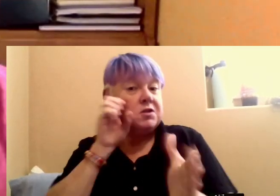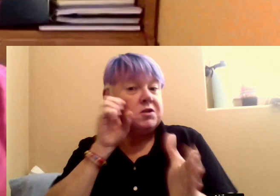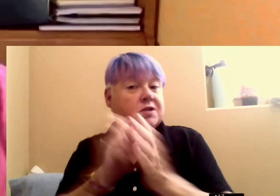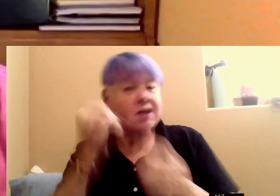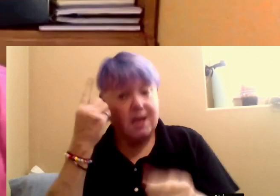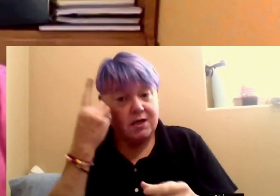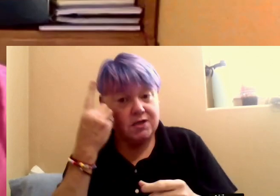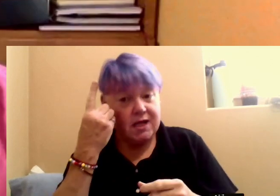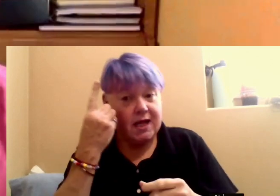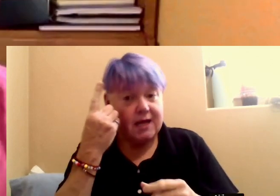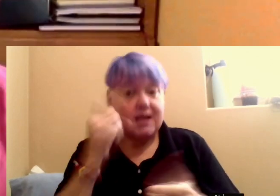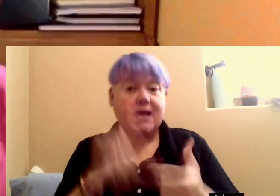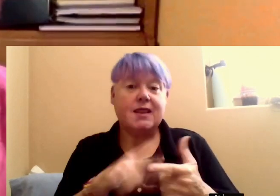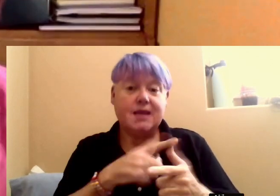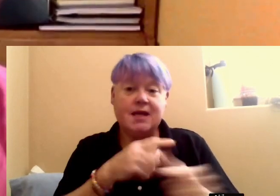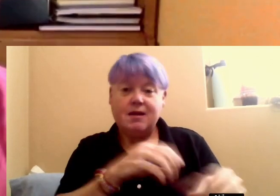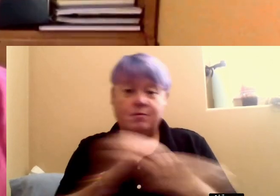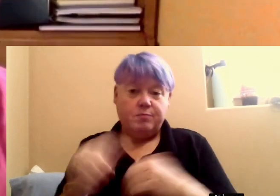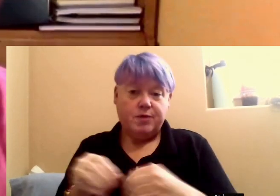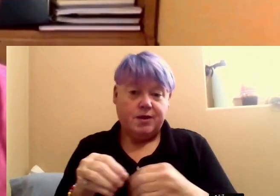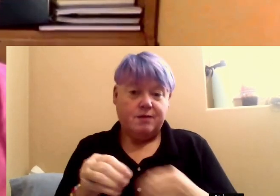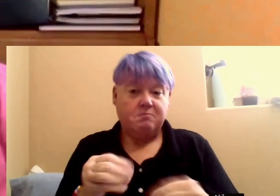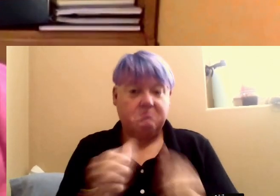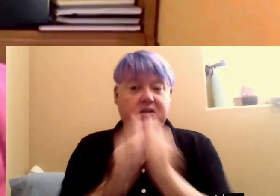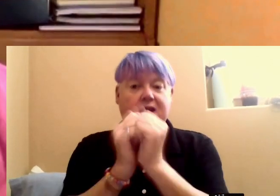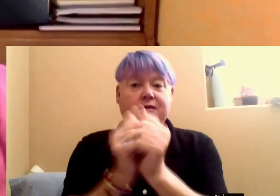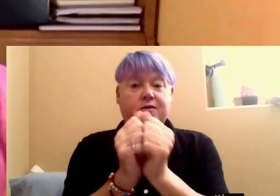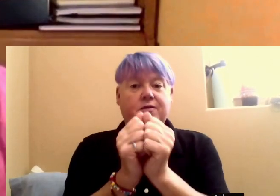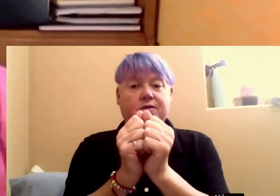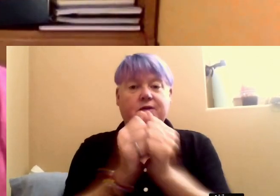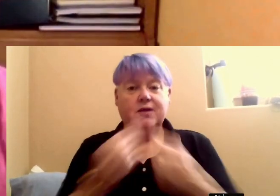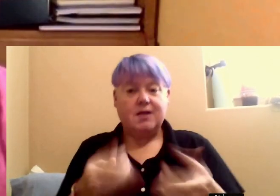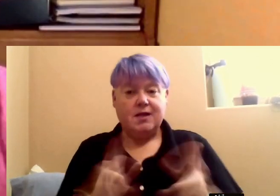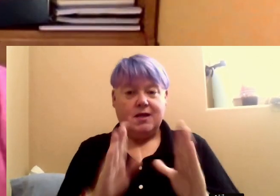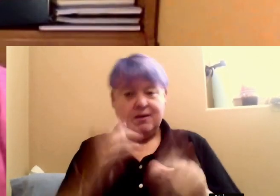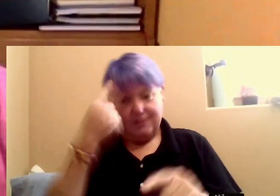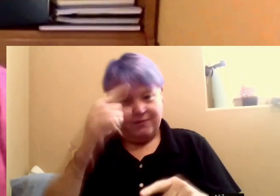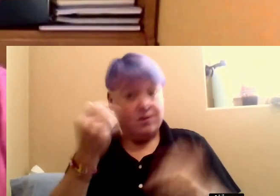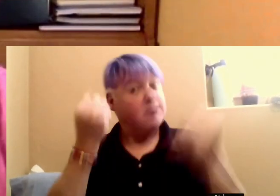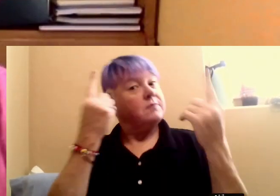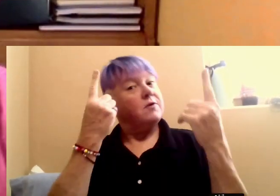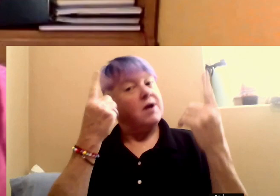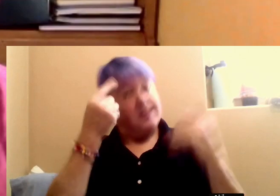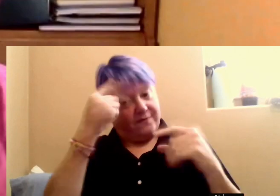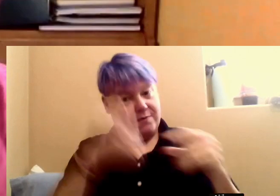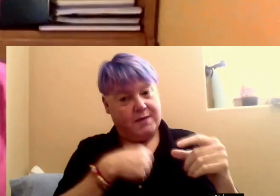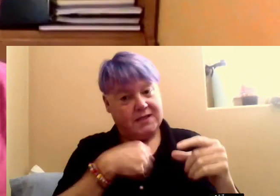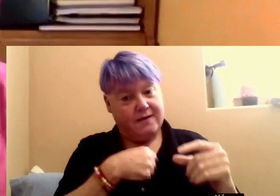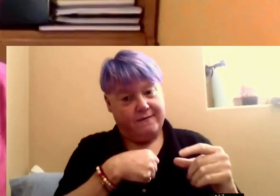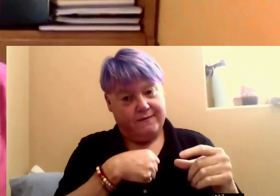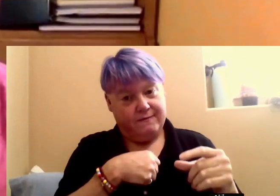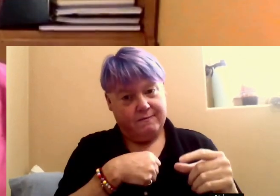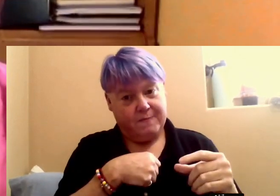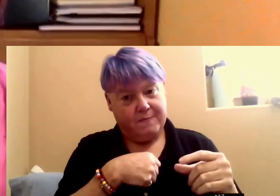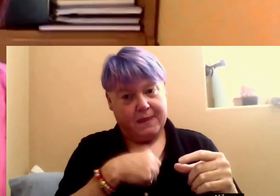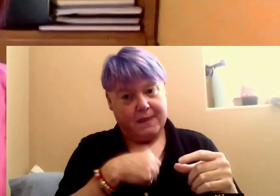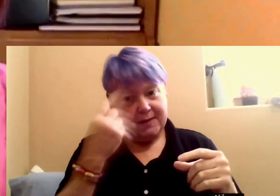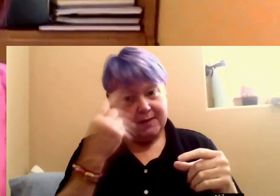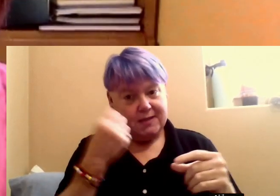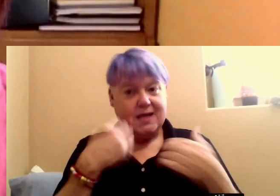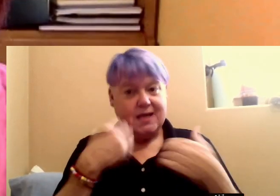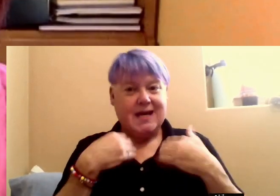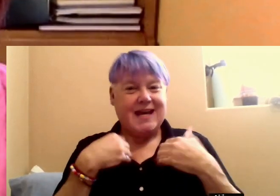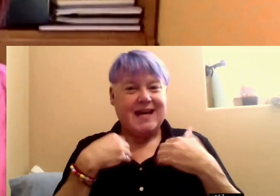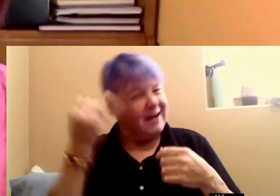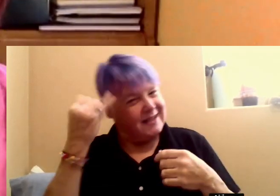understand, and then I'll put them into order afterwards. And it allowed for a lot of surprise for myself, because although I had a notion of